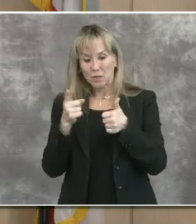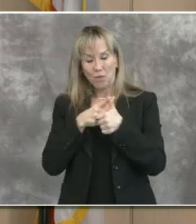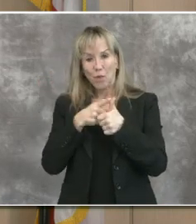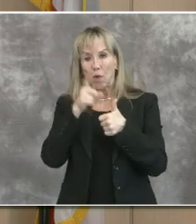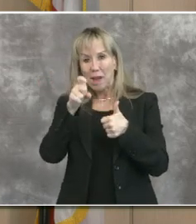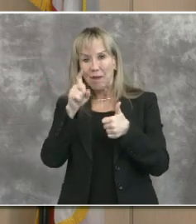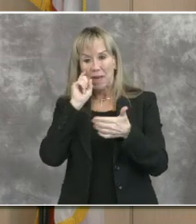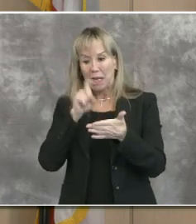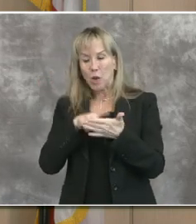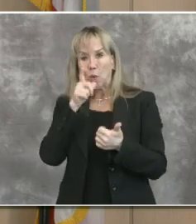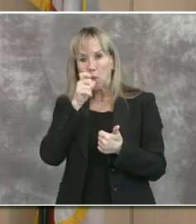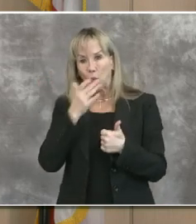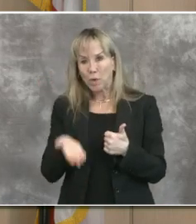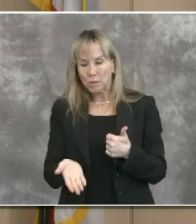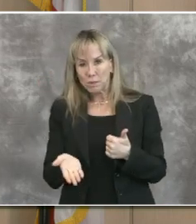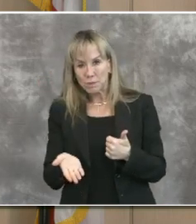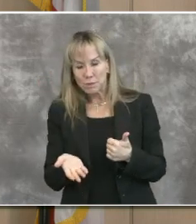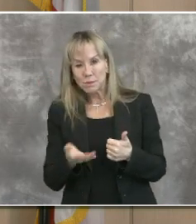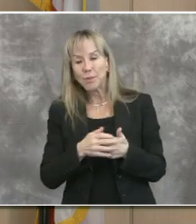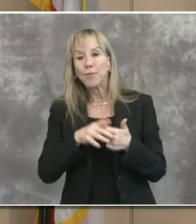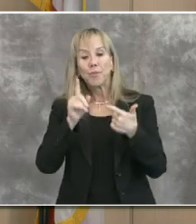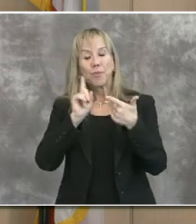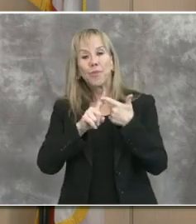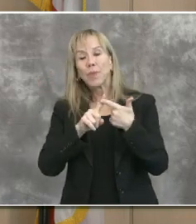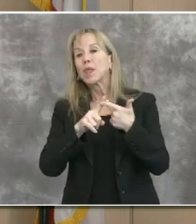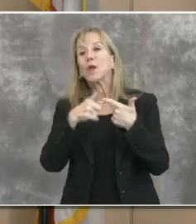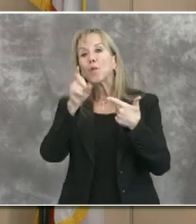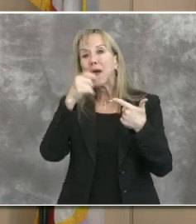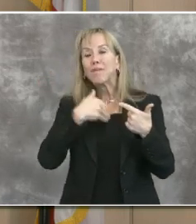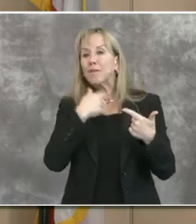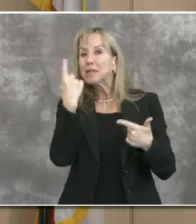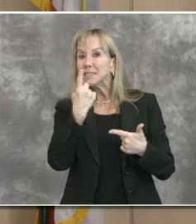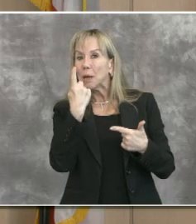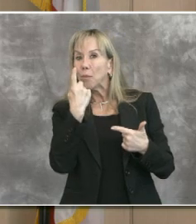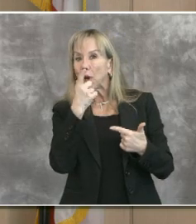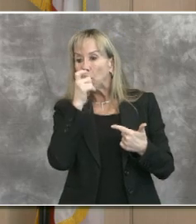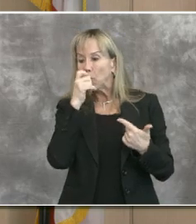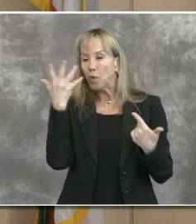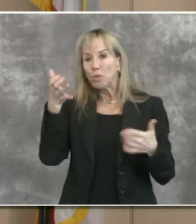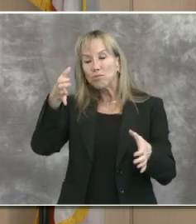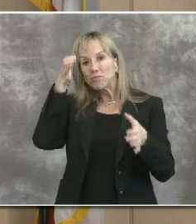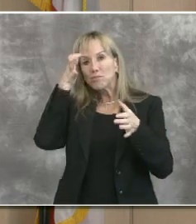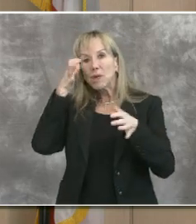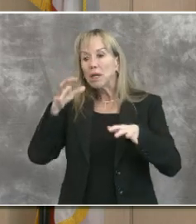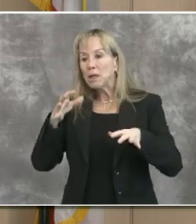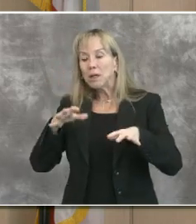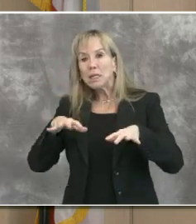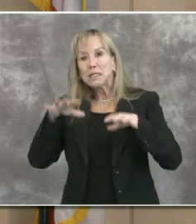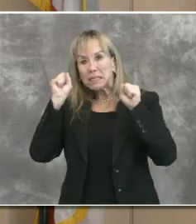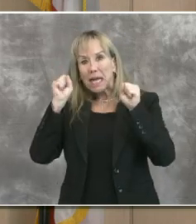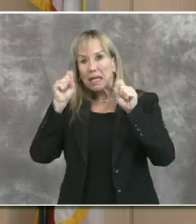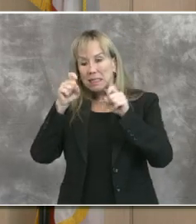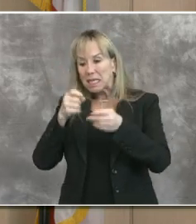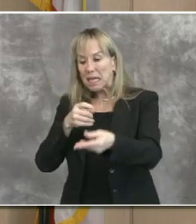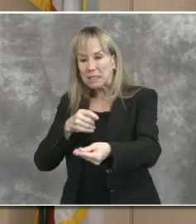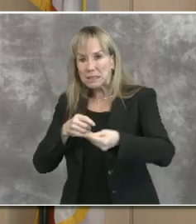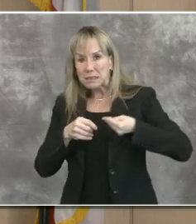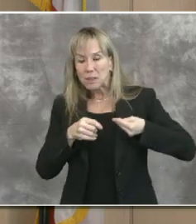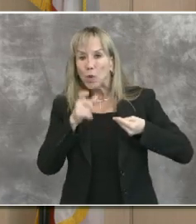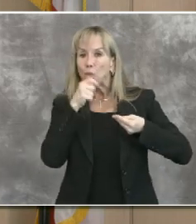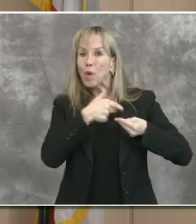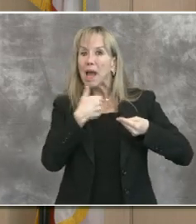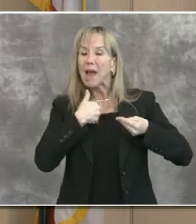the individual is, and we're doing work on that. You have to have a person who can take the test from the individual who's got